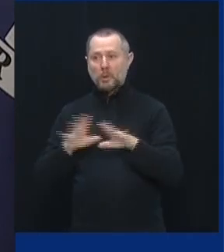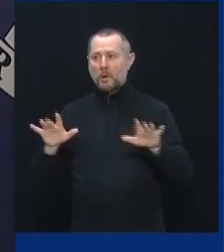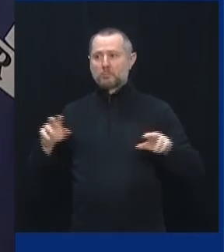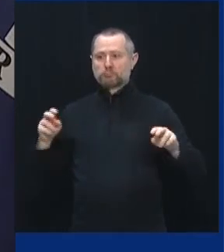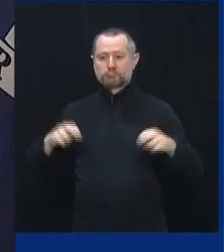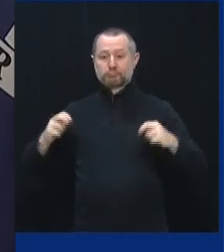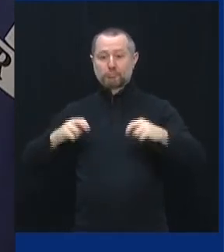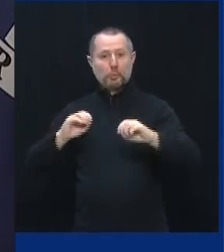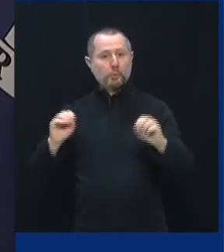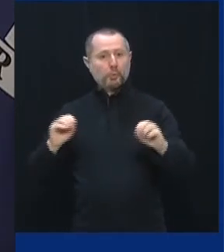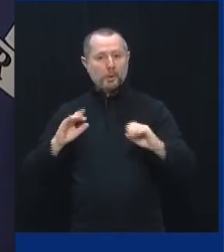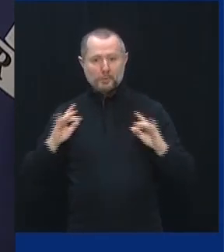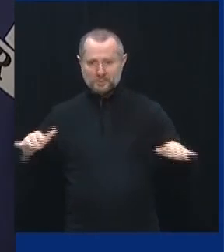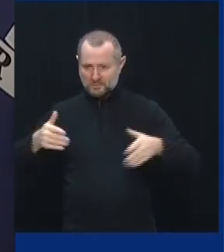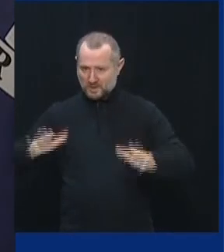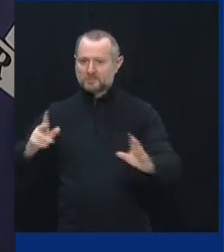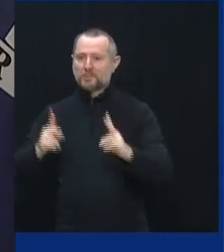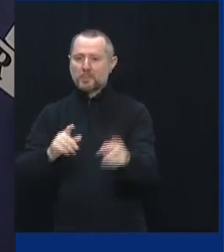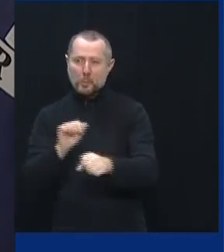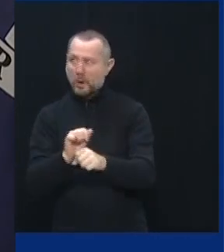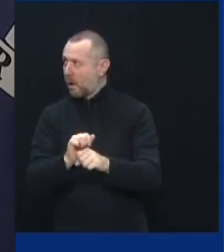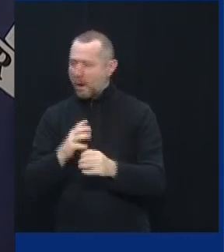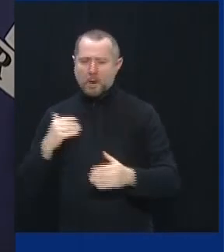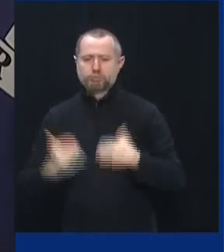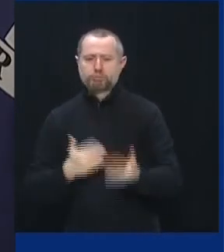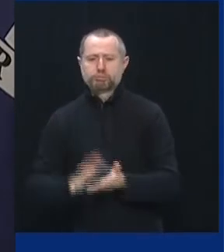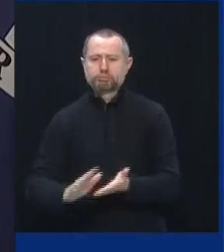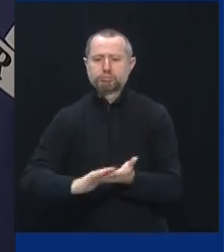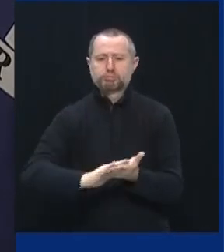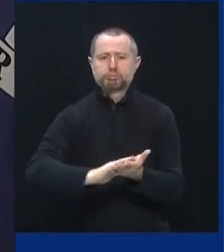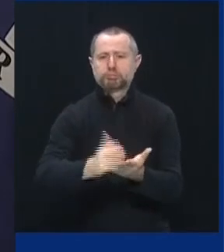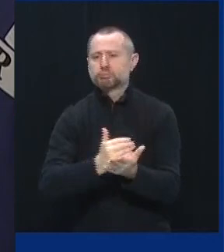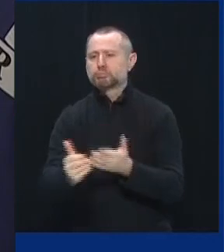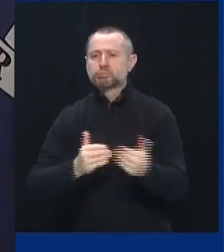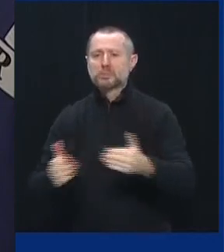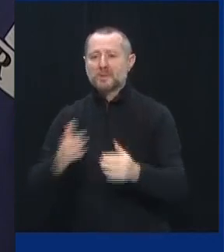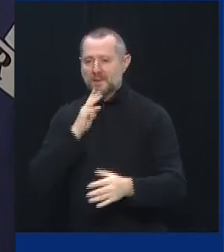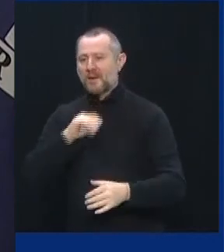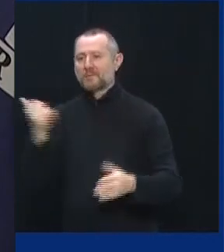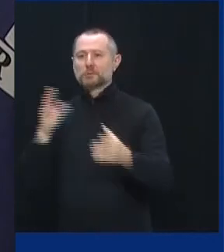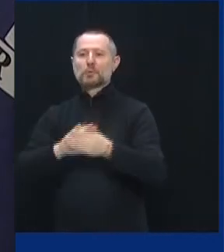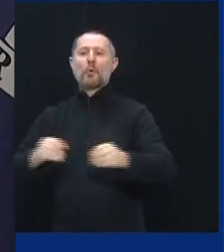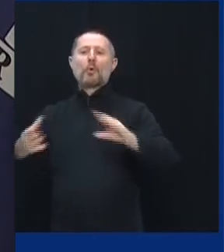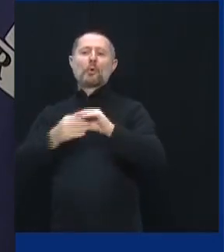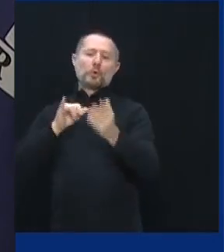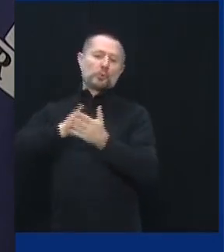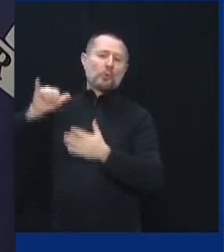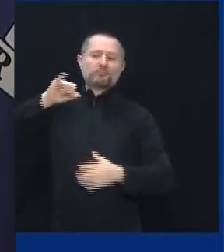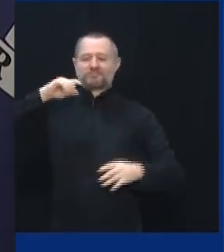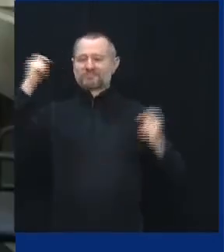everybody to do their job. Another great New York success. Thank you, guys.